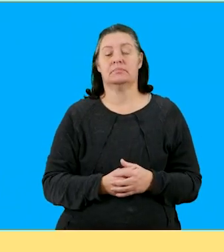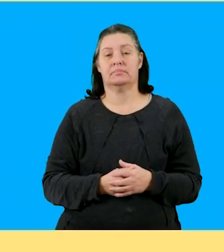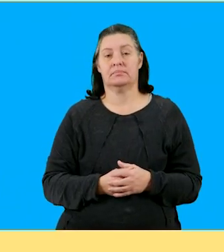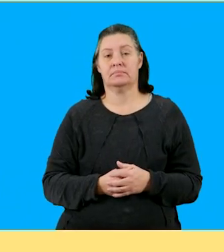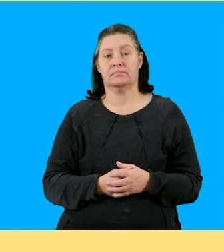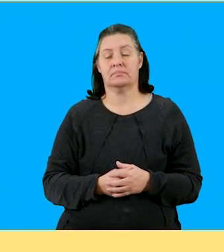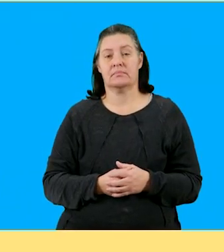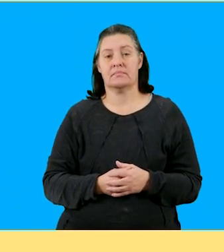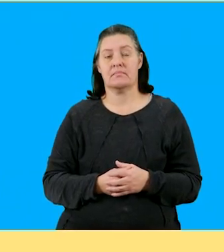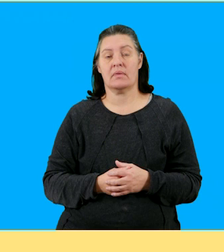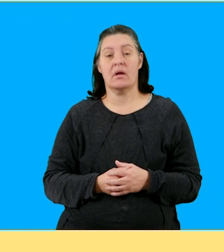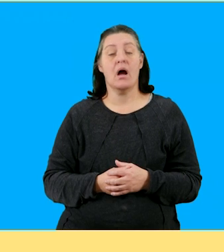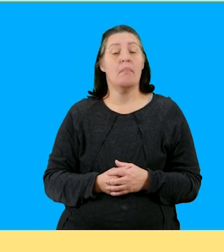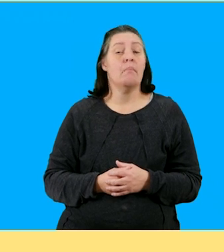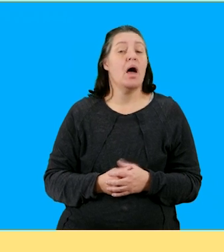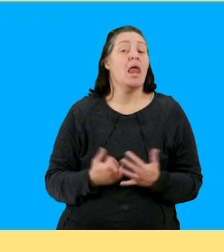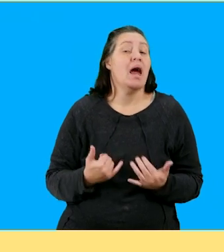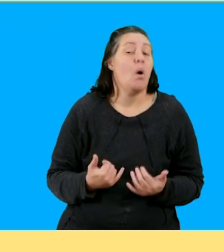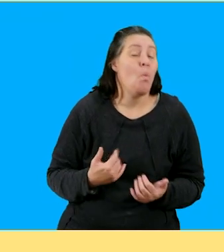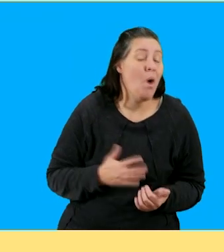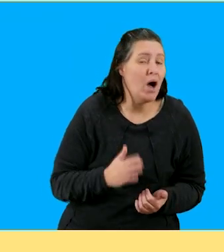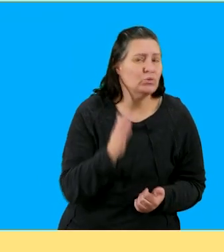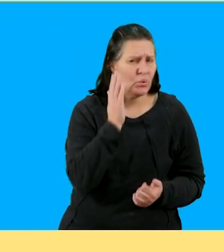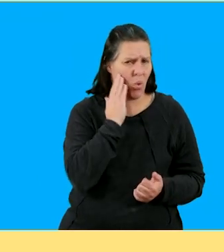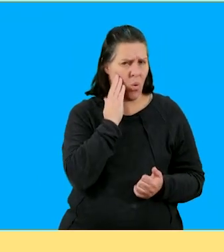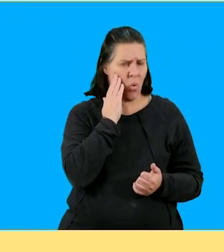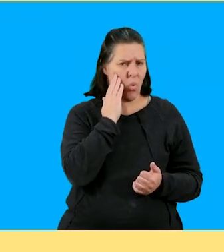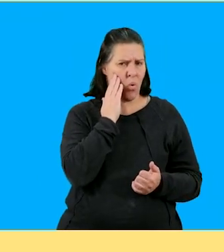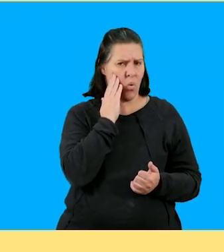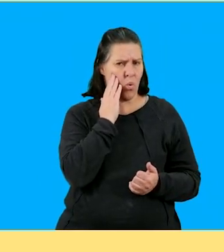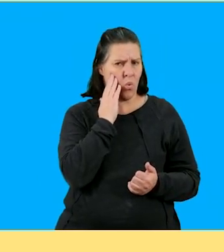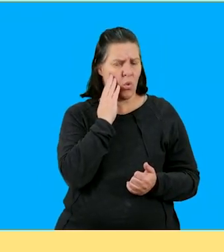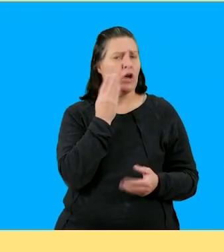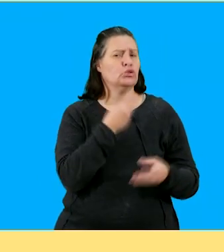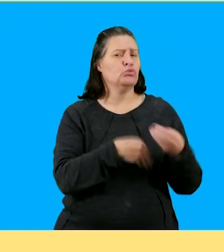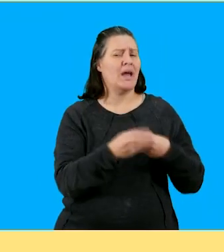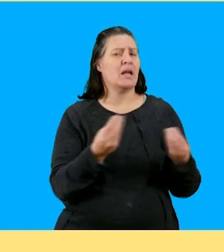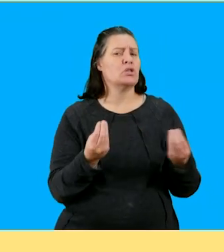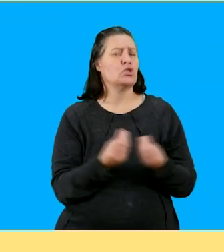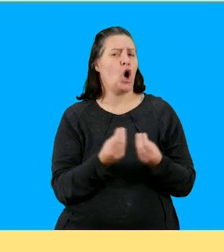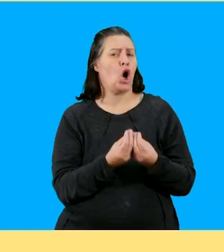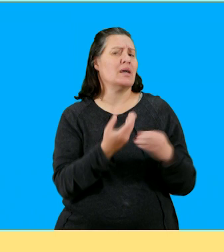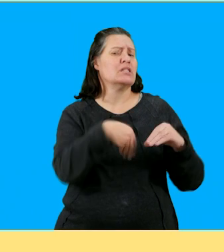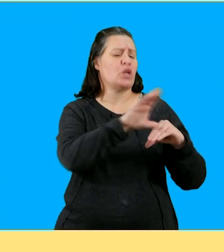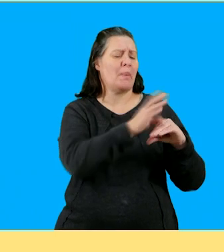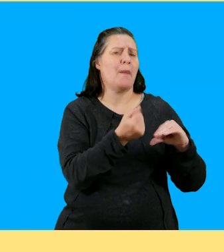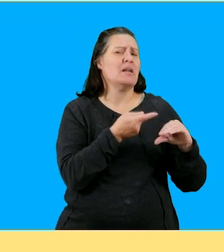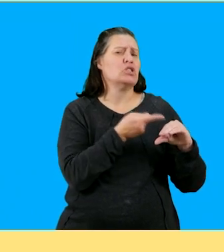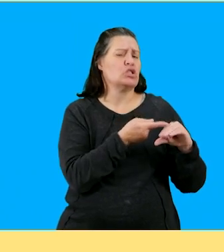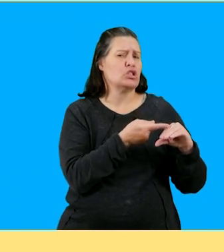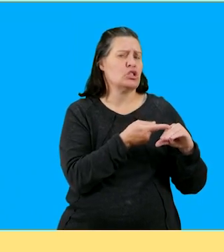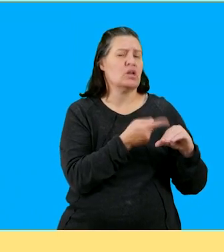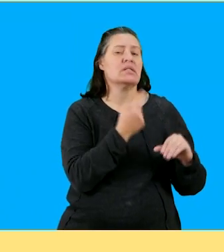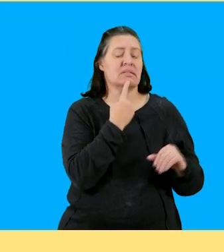stock surplus. But we want to know how much is that trading stock surplus. So you would then